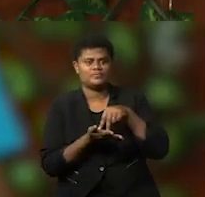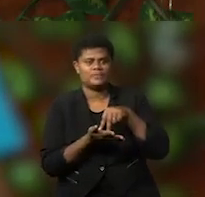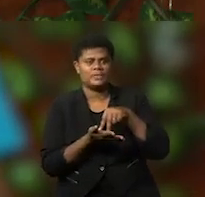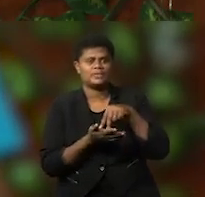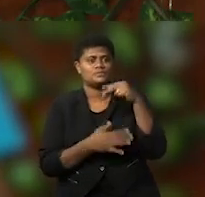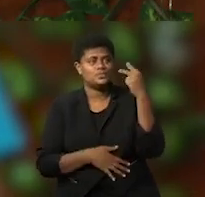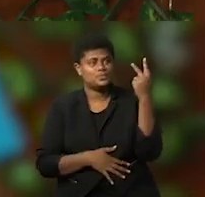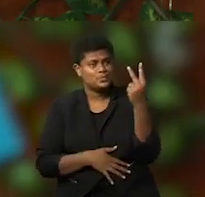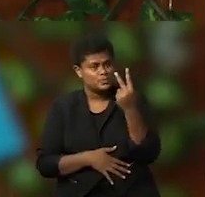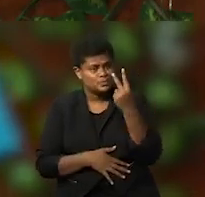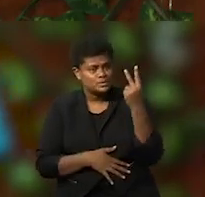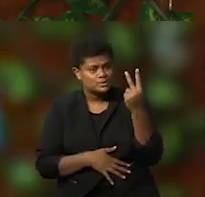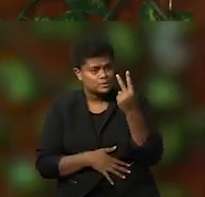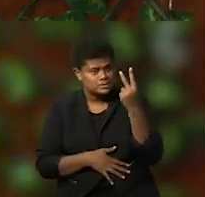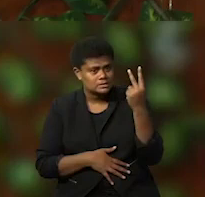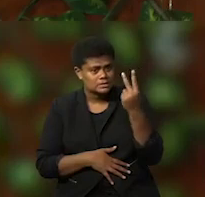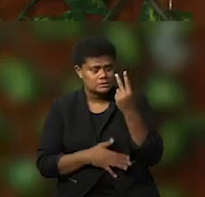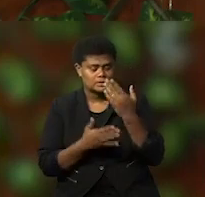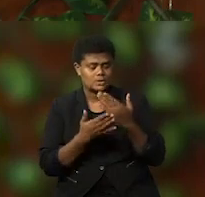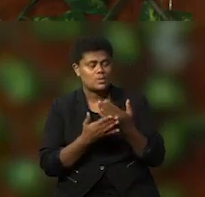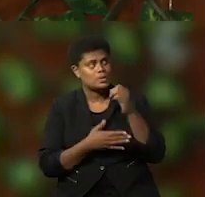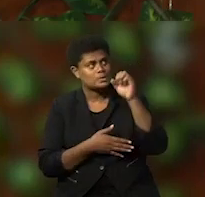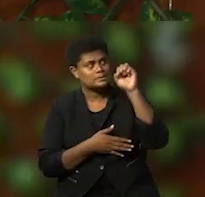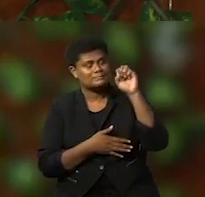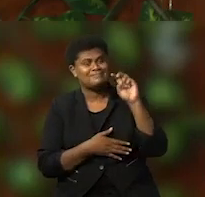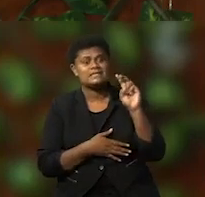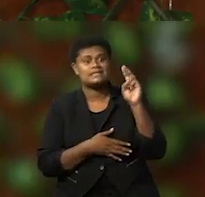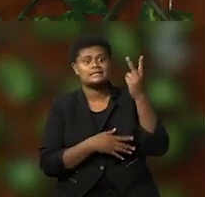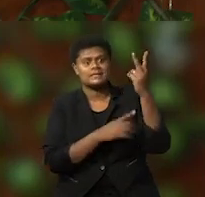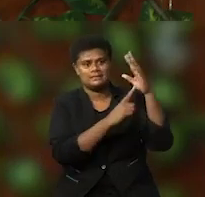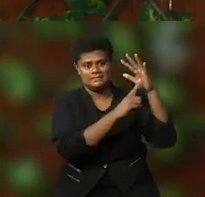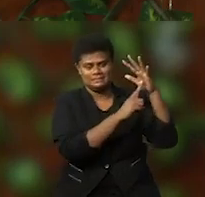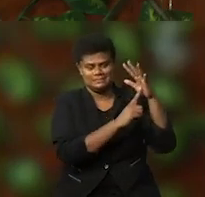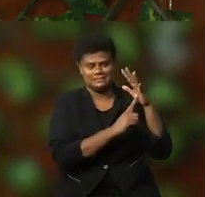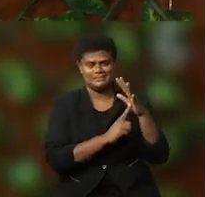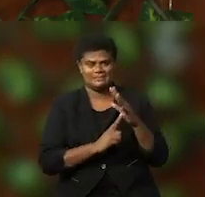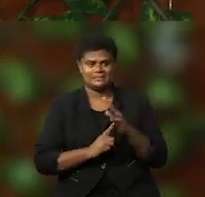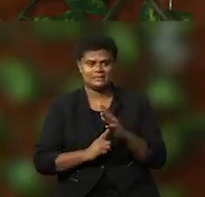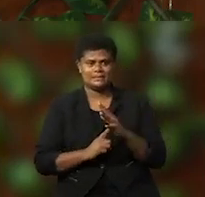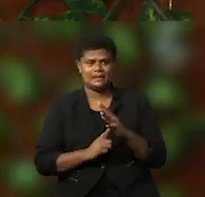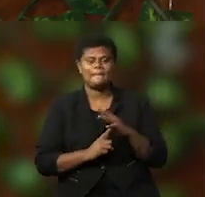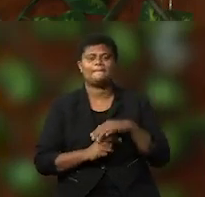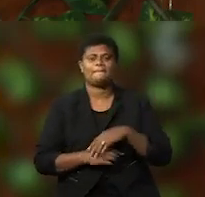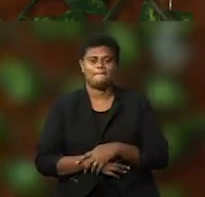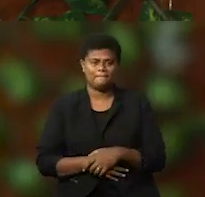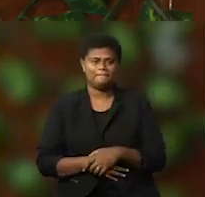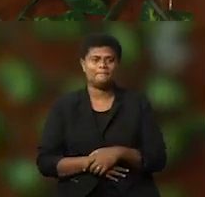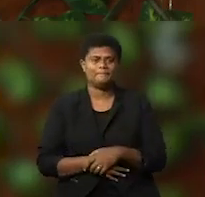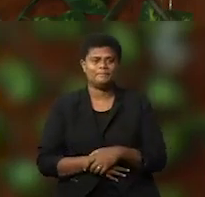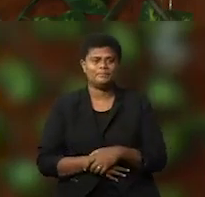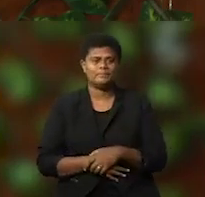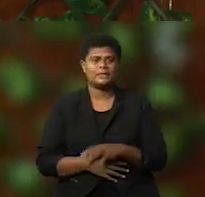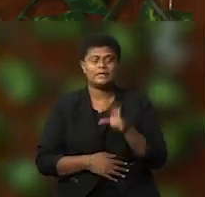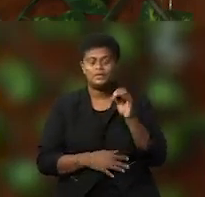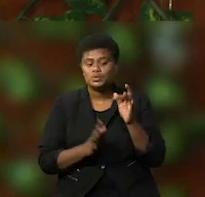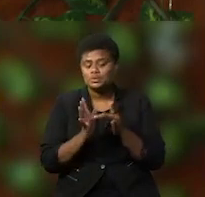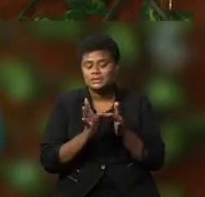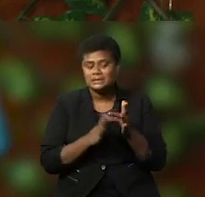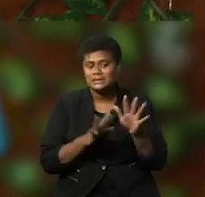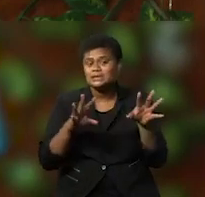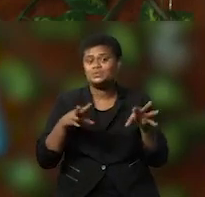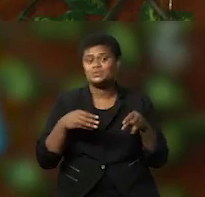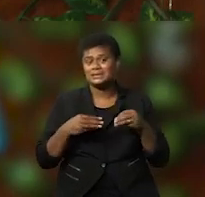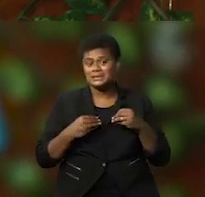on his second coming. And Paul used imagery from Daniel chapter 7 to remind the readers that Jesus has received